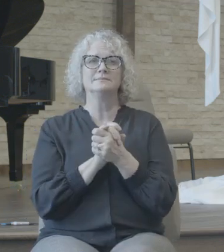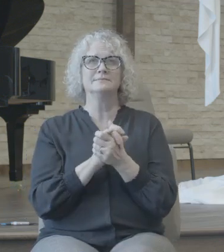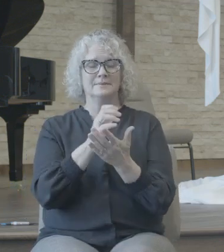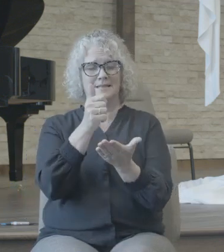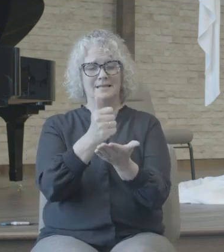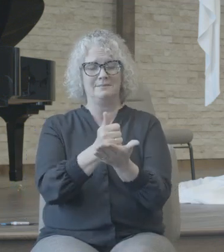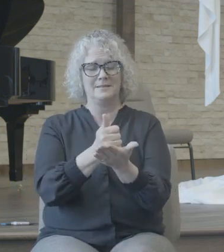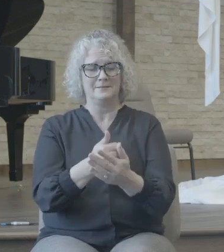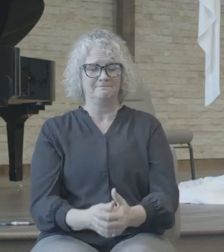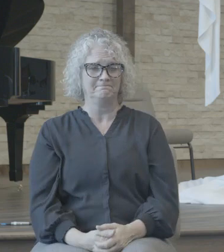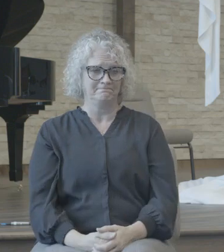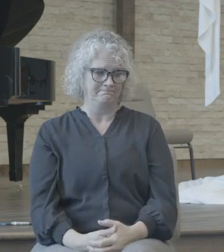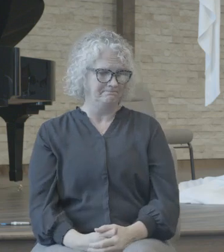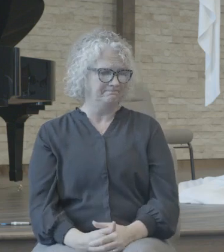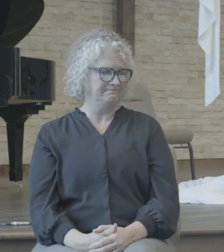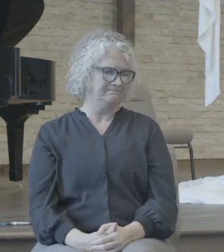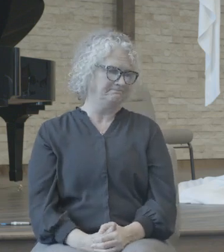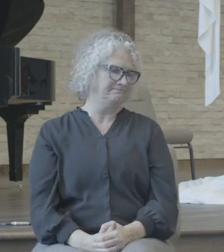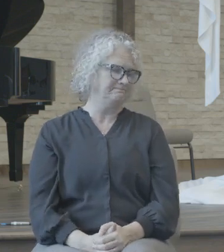Amen.